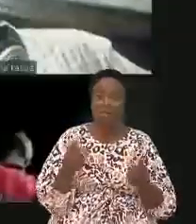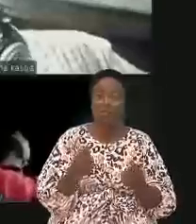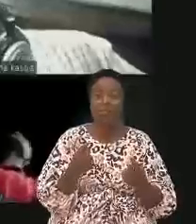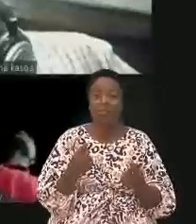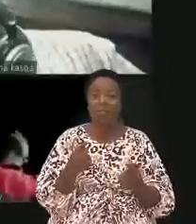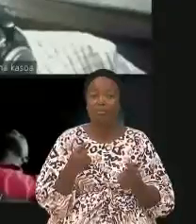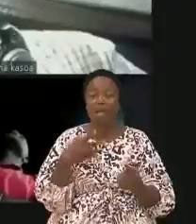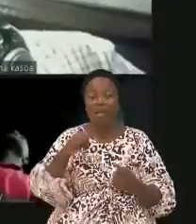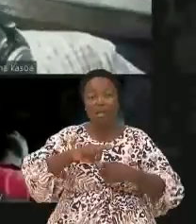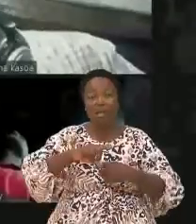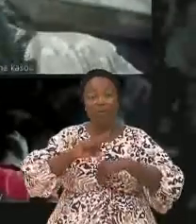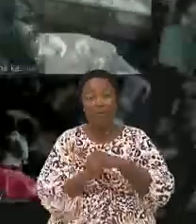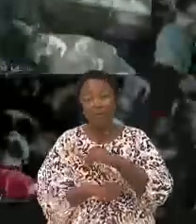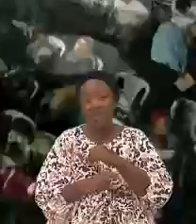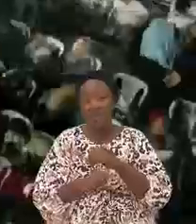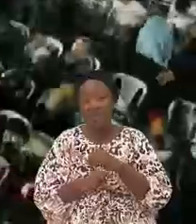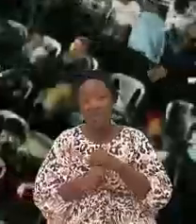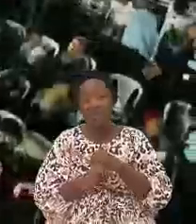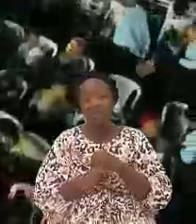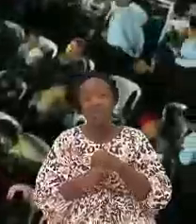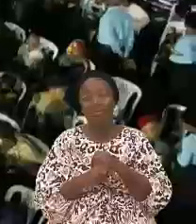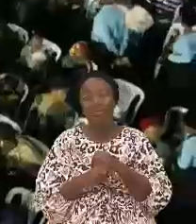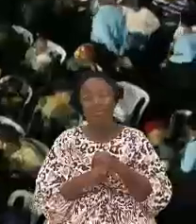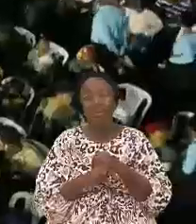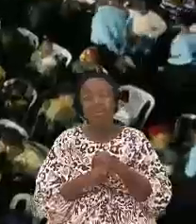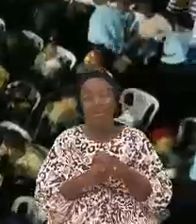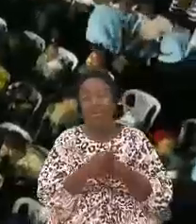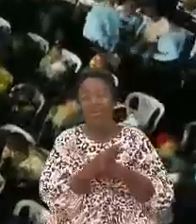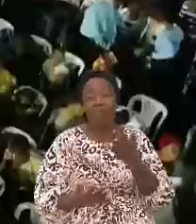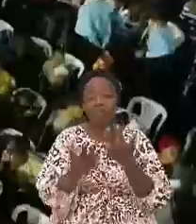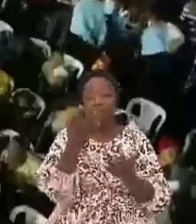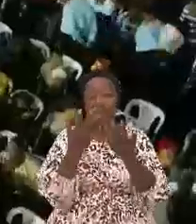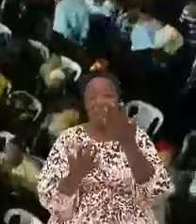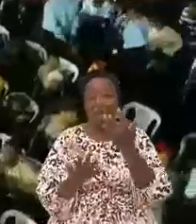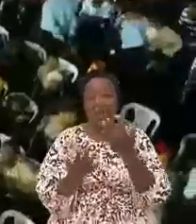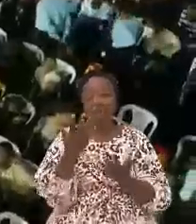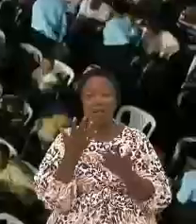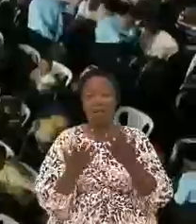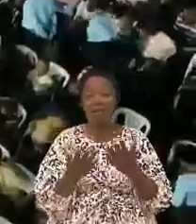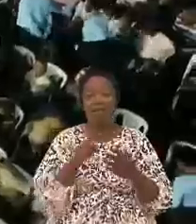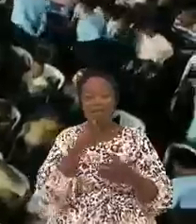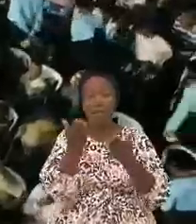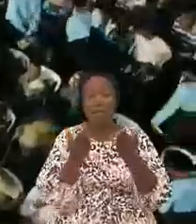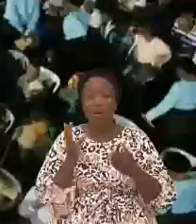curse, the sin, the punishment,